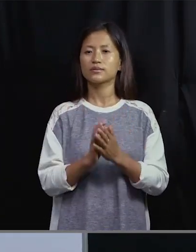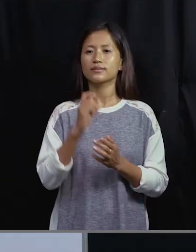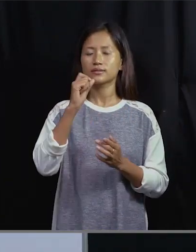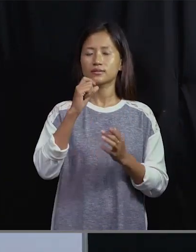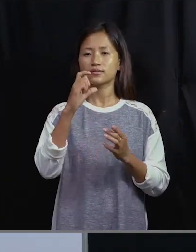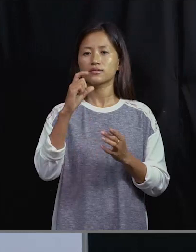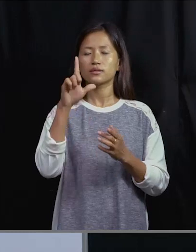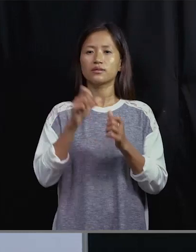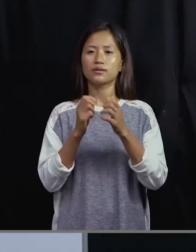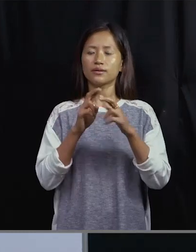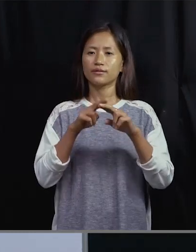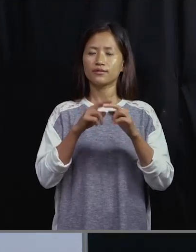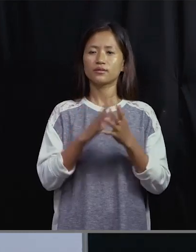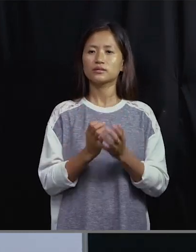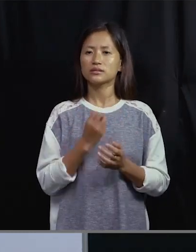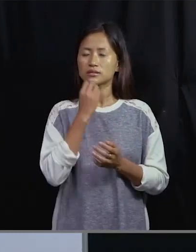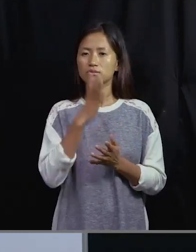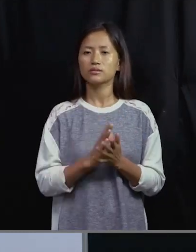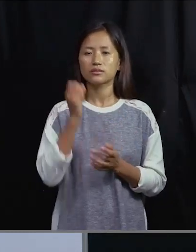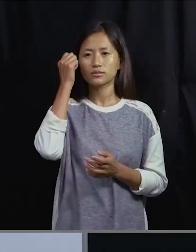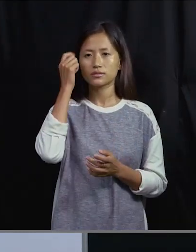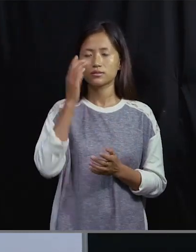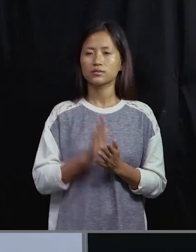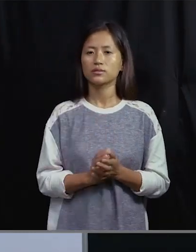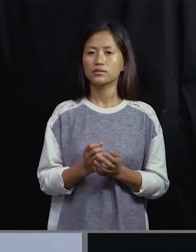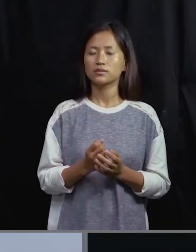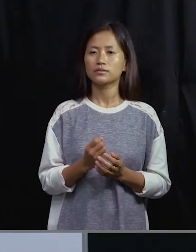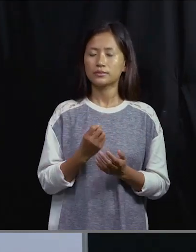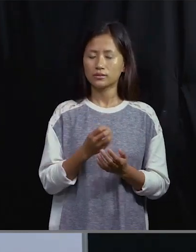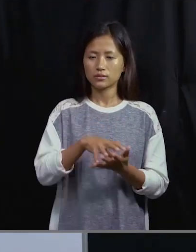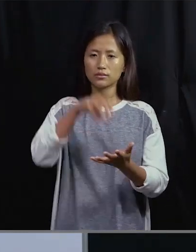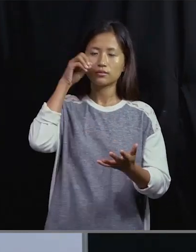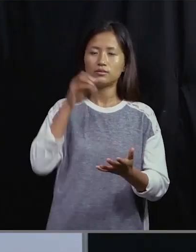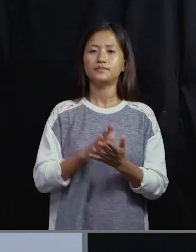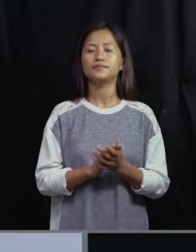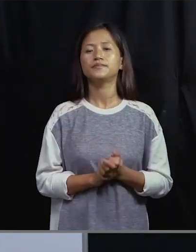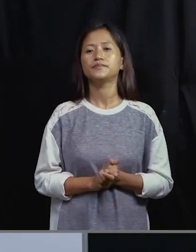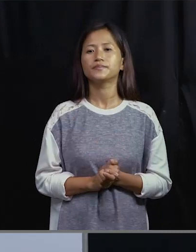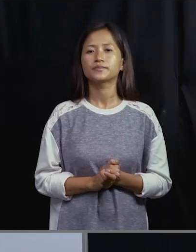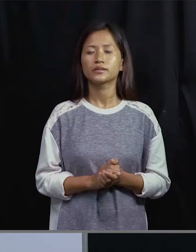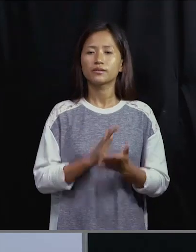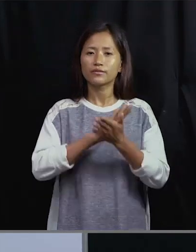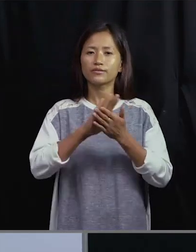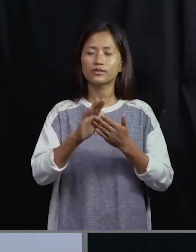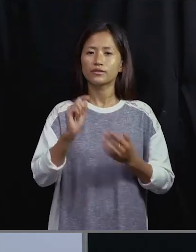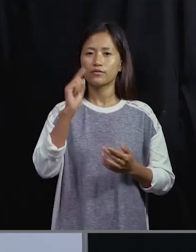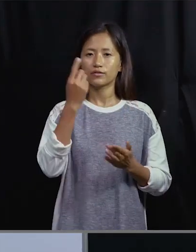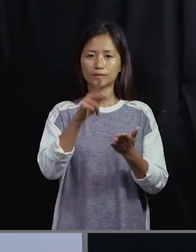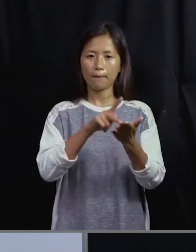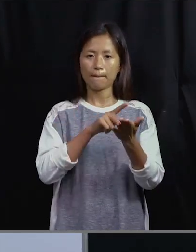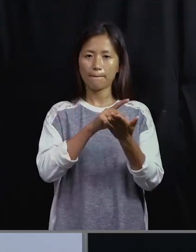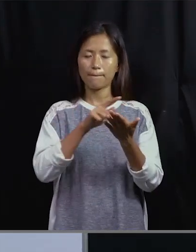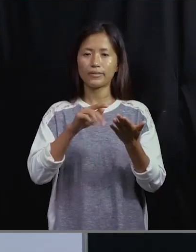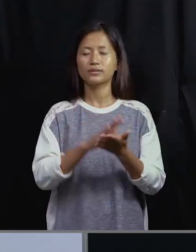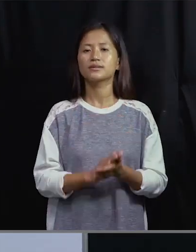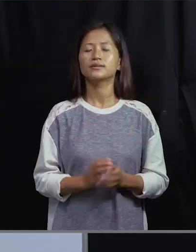classification. It will make you easy to understand also, and it will make you easy to learn also. So we have just finished with the first part, okay,